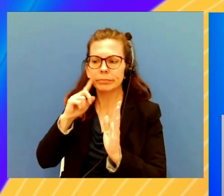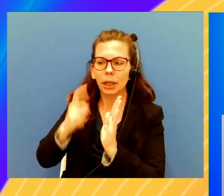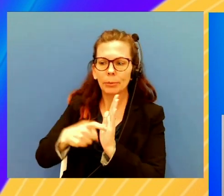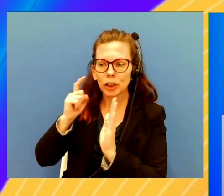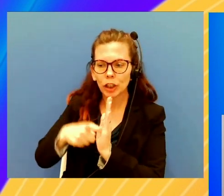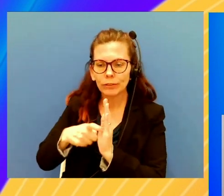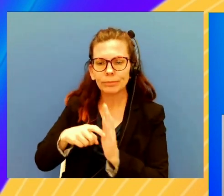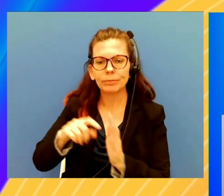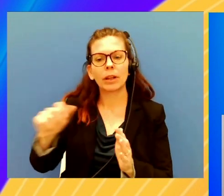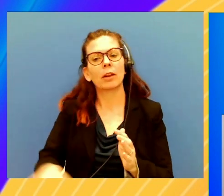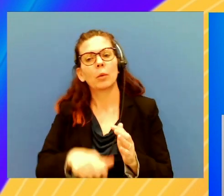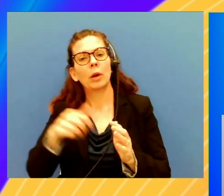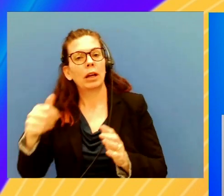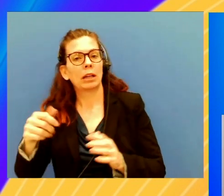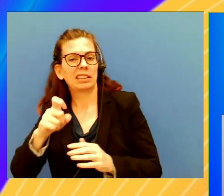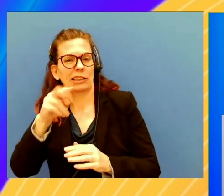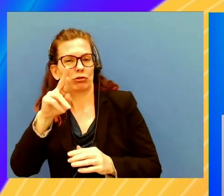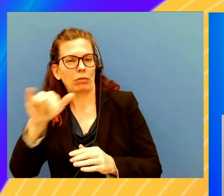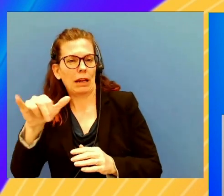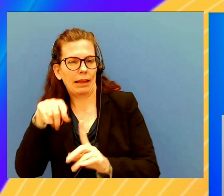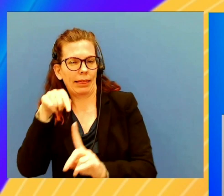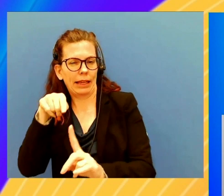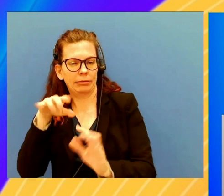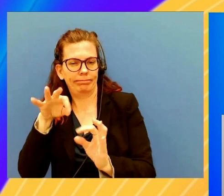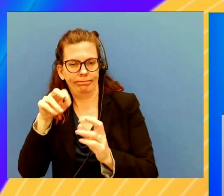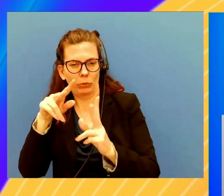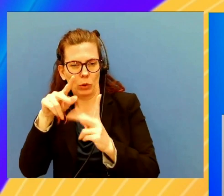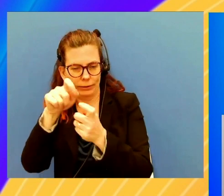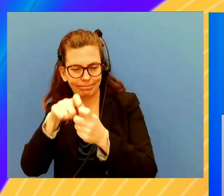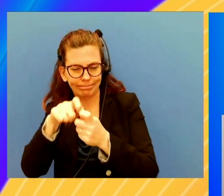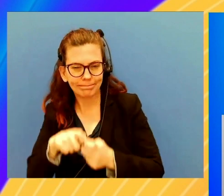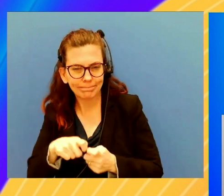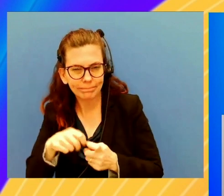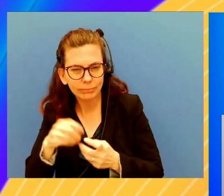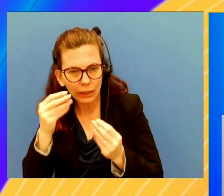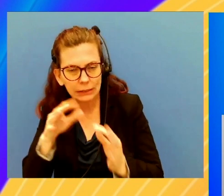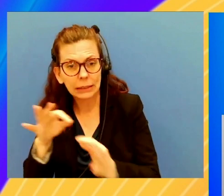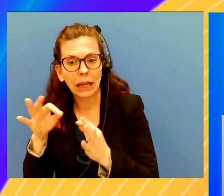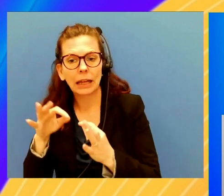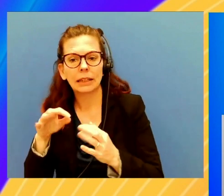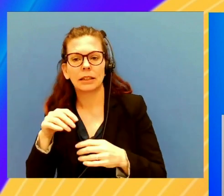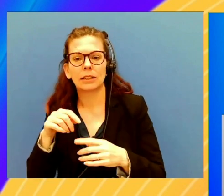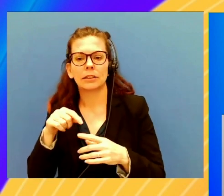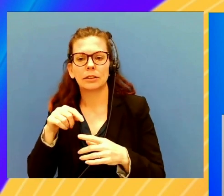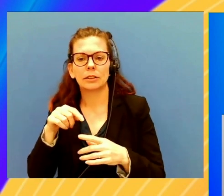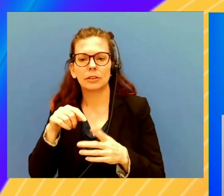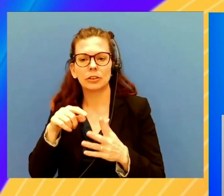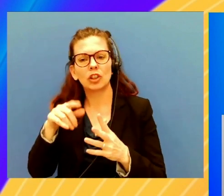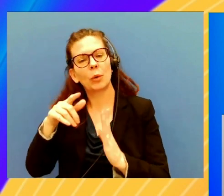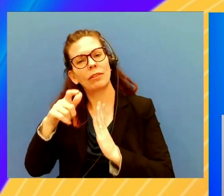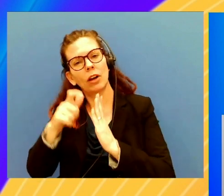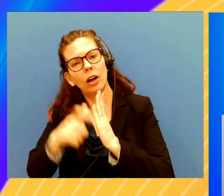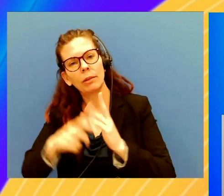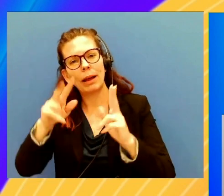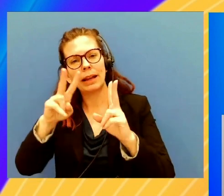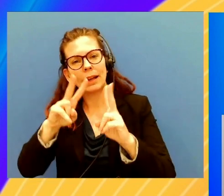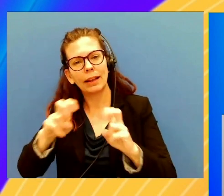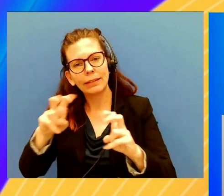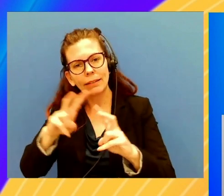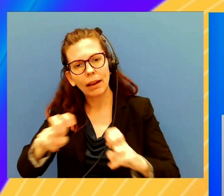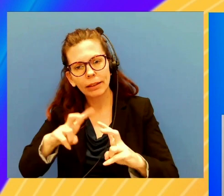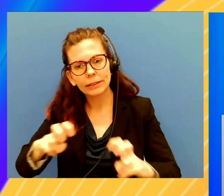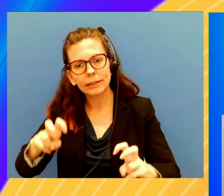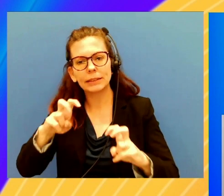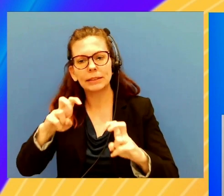X-Ray Insights, which allows you to do the same type of automated analysis, but on